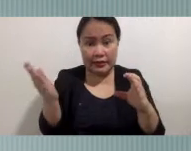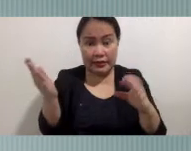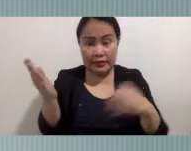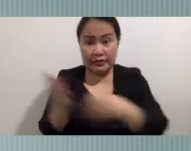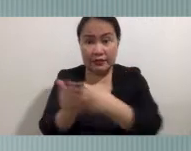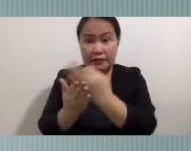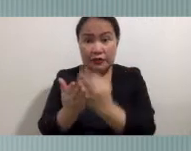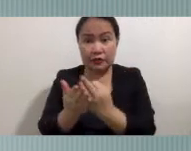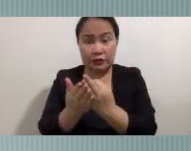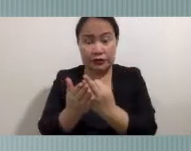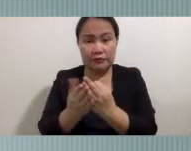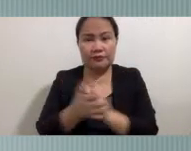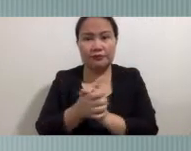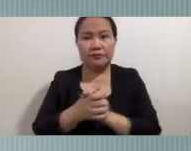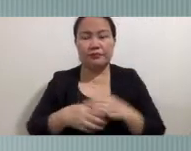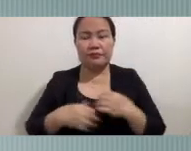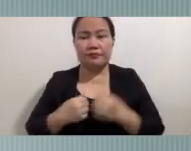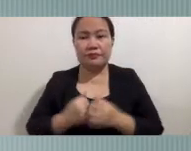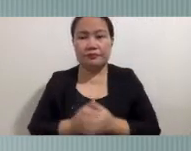form. Let's have an example.